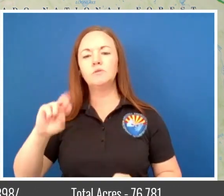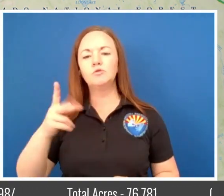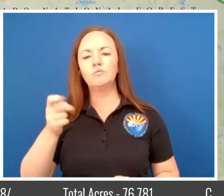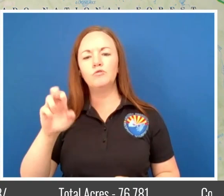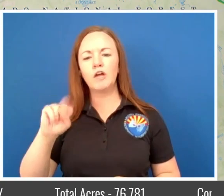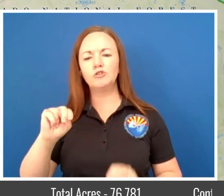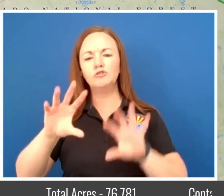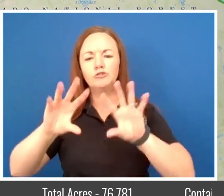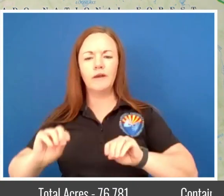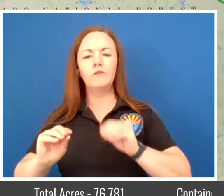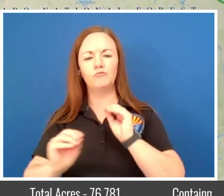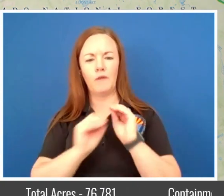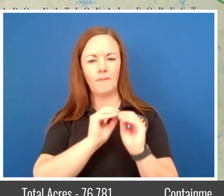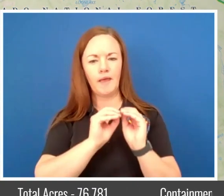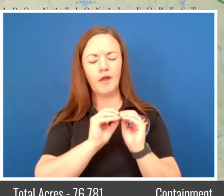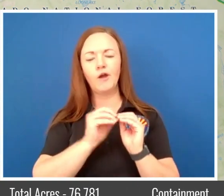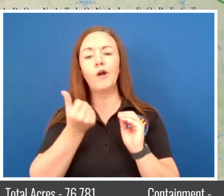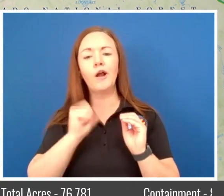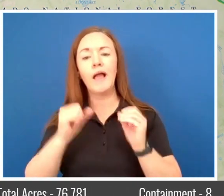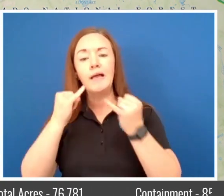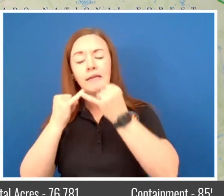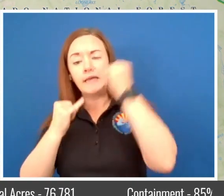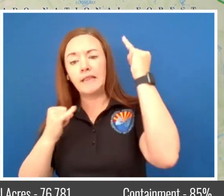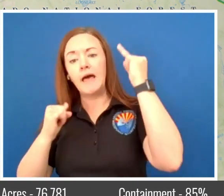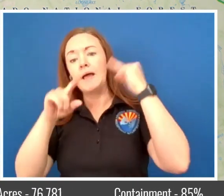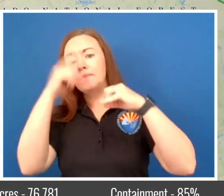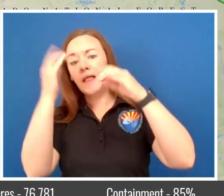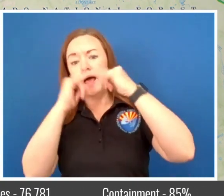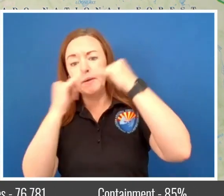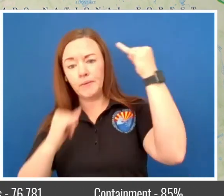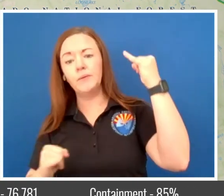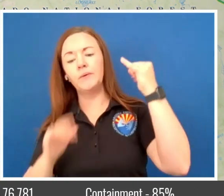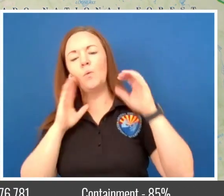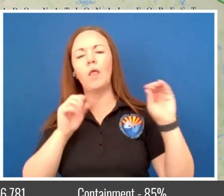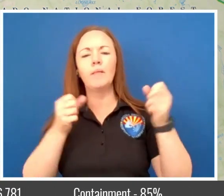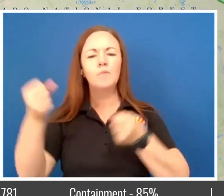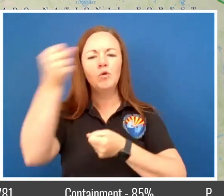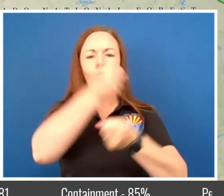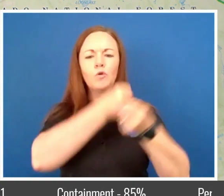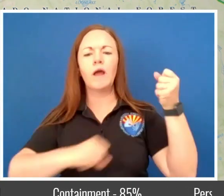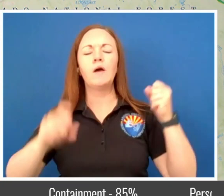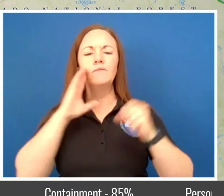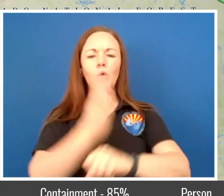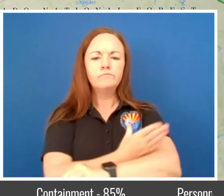open line. As we close that up, we'll be moving the resources around there to do the suppression repair